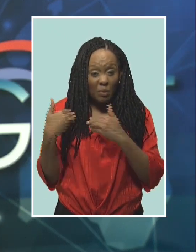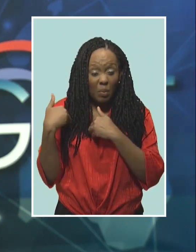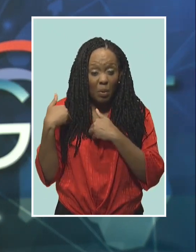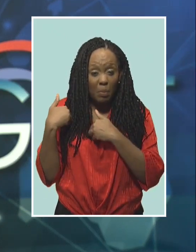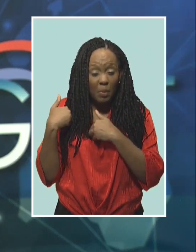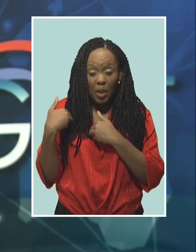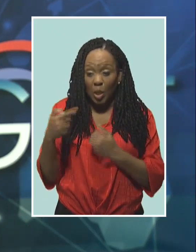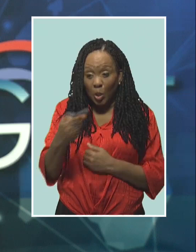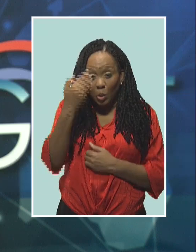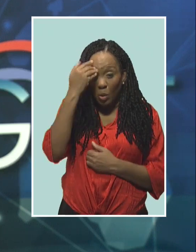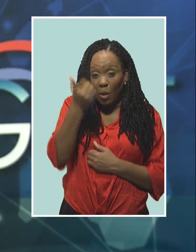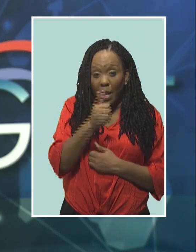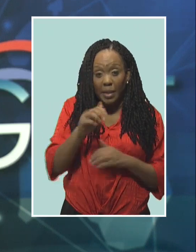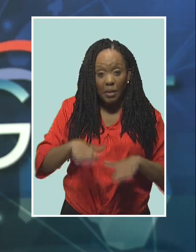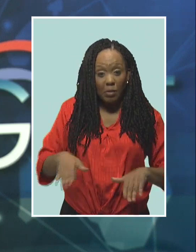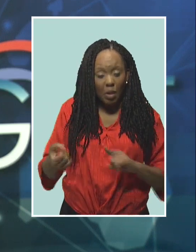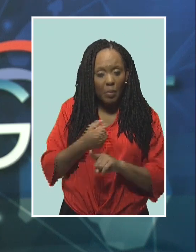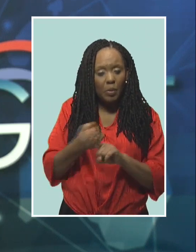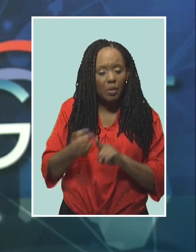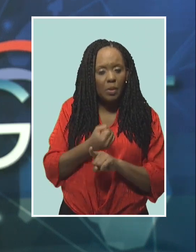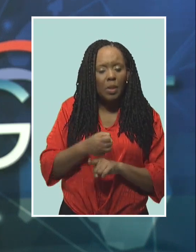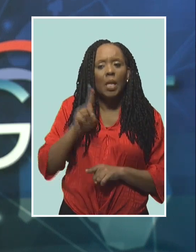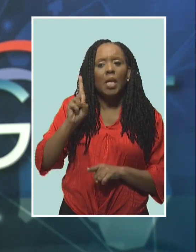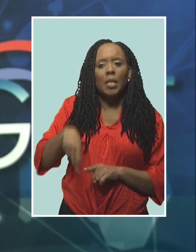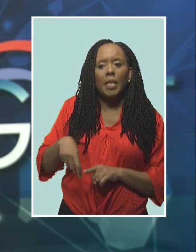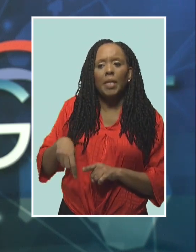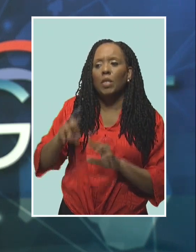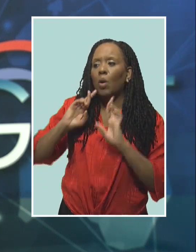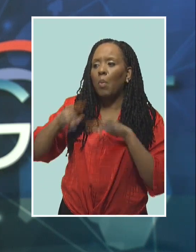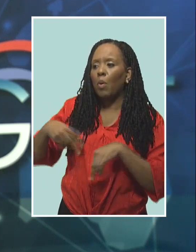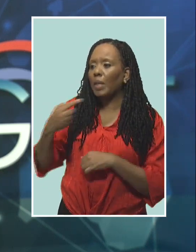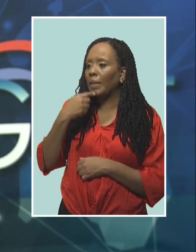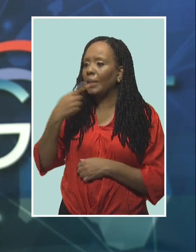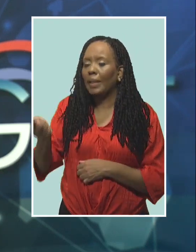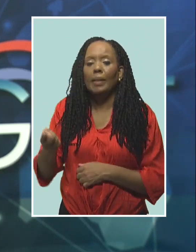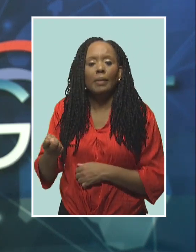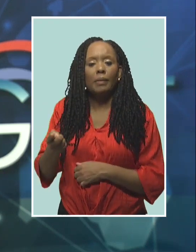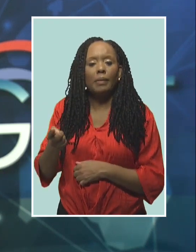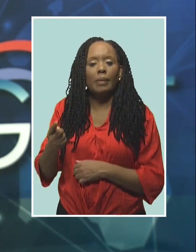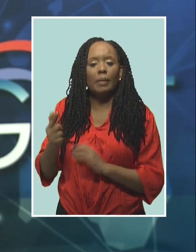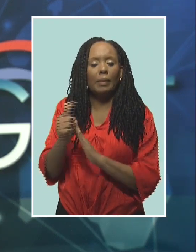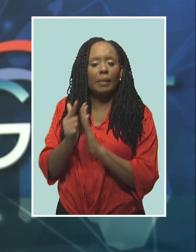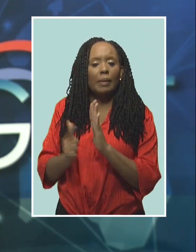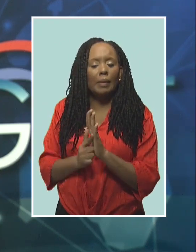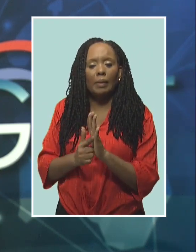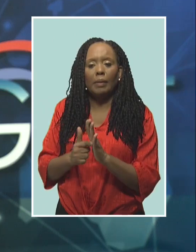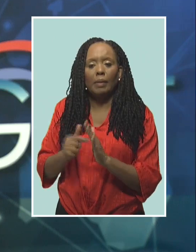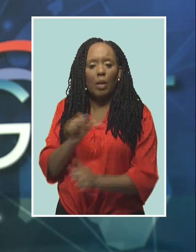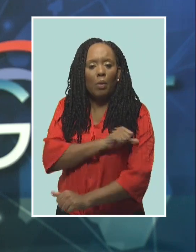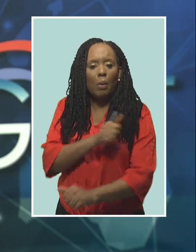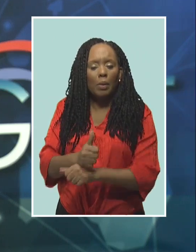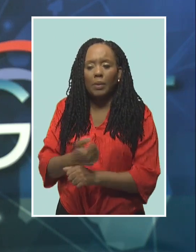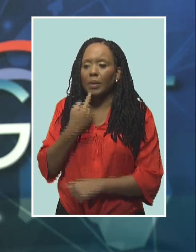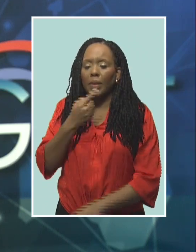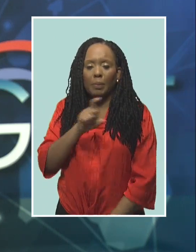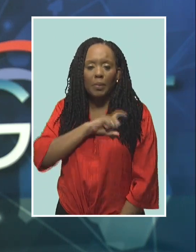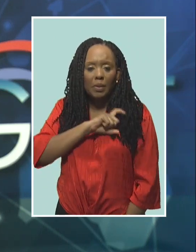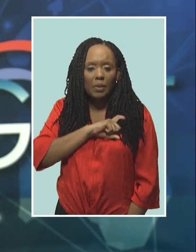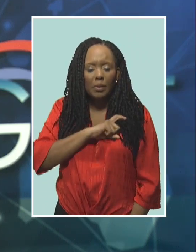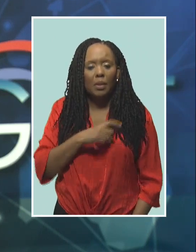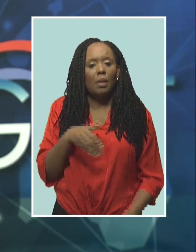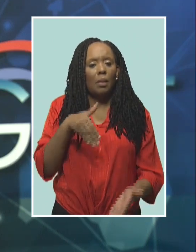obligation to report any instances of child abuse to the Director of the Child Protection Authority. Ms. Marshall-Harris says